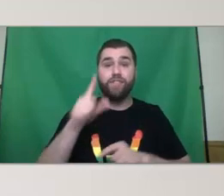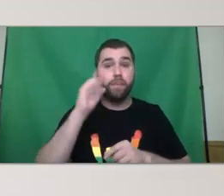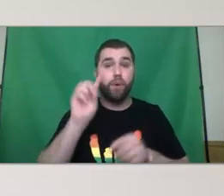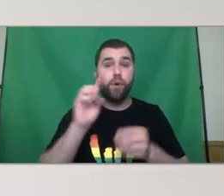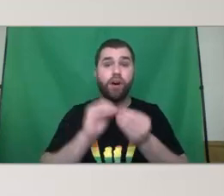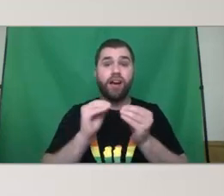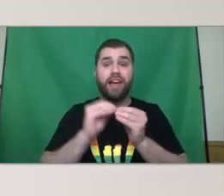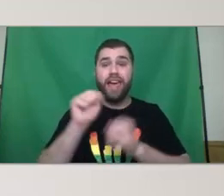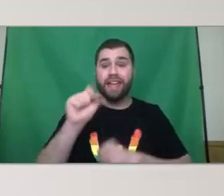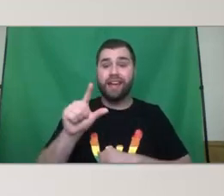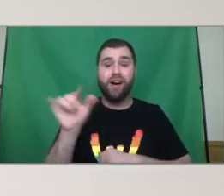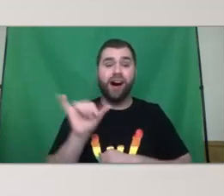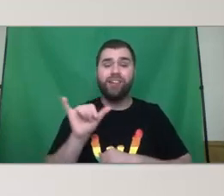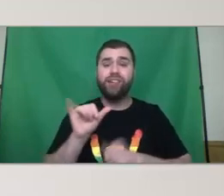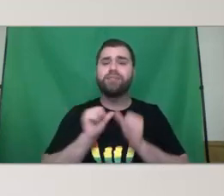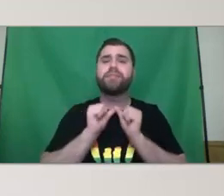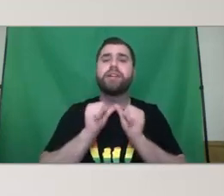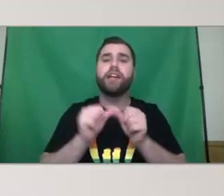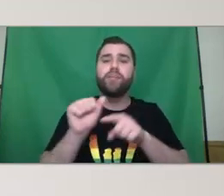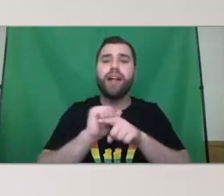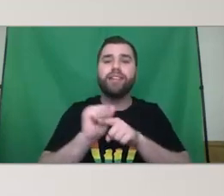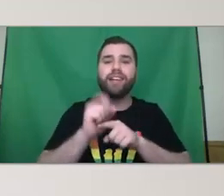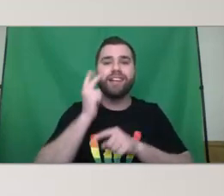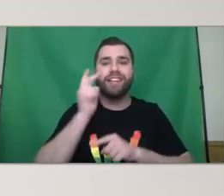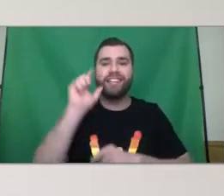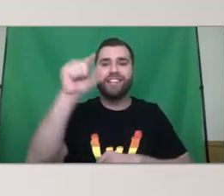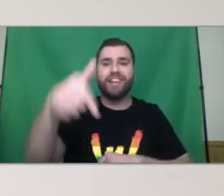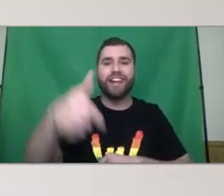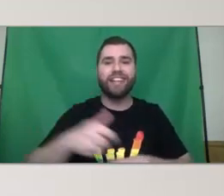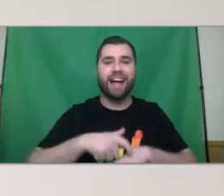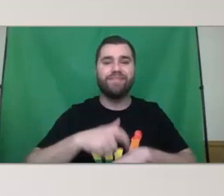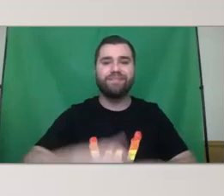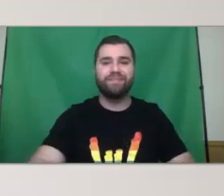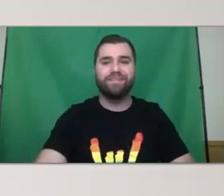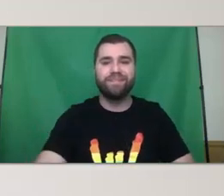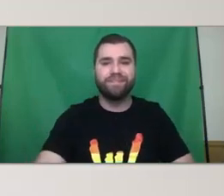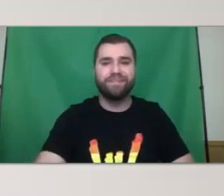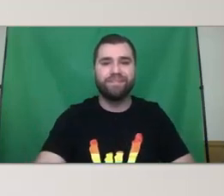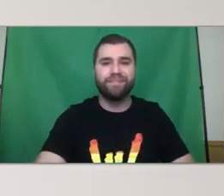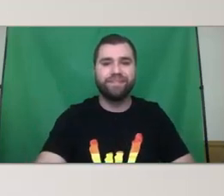channel for more ASL. Also, continue practicing. See you next time.